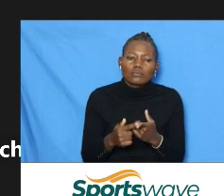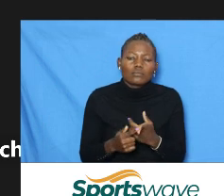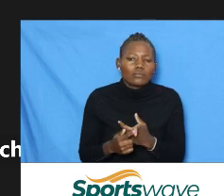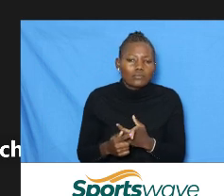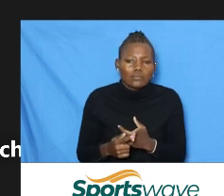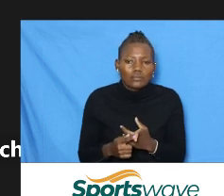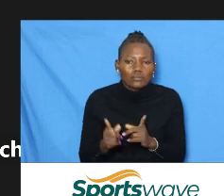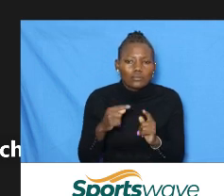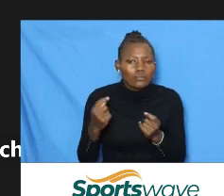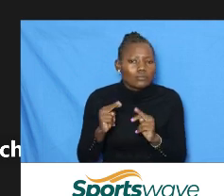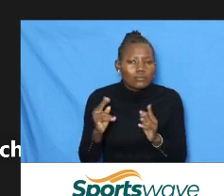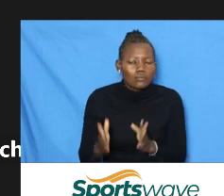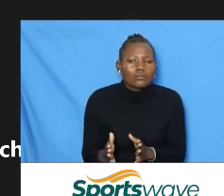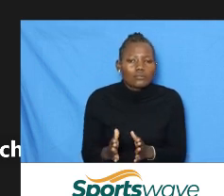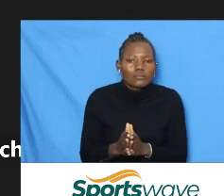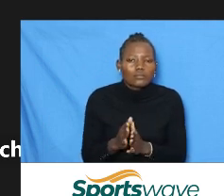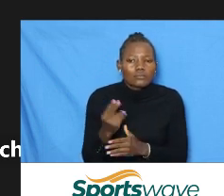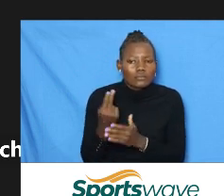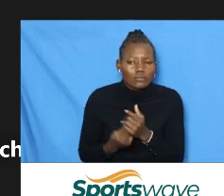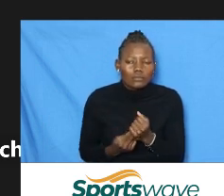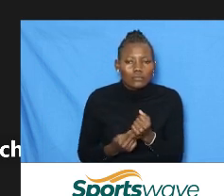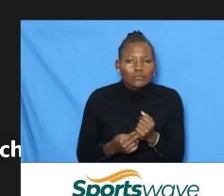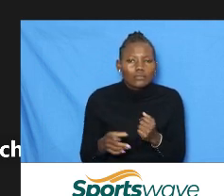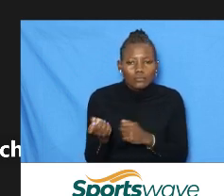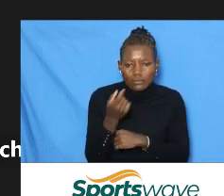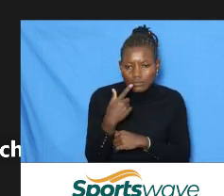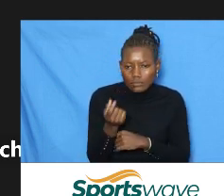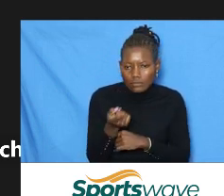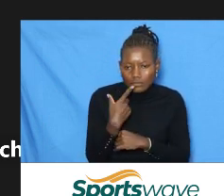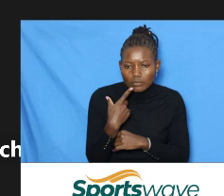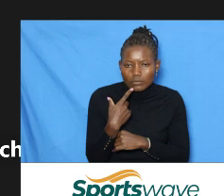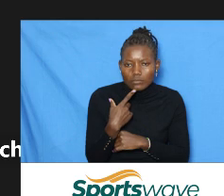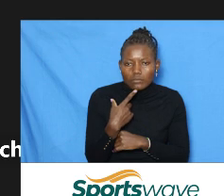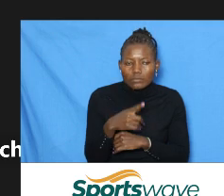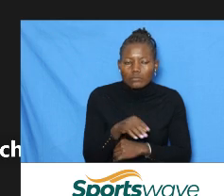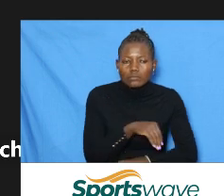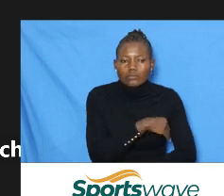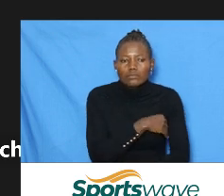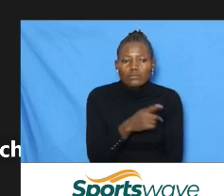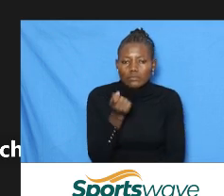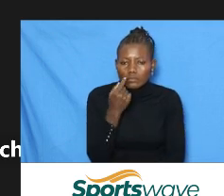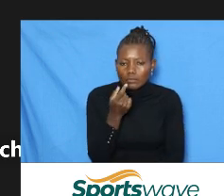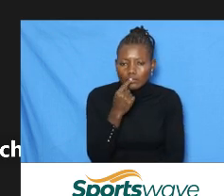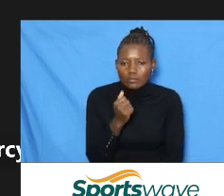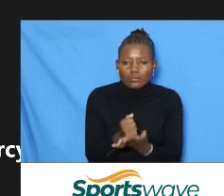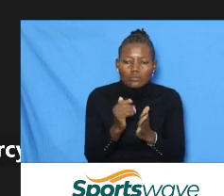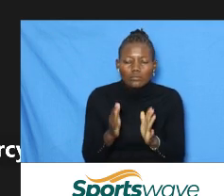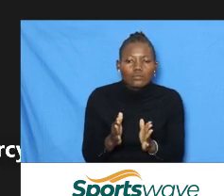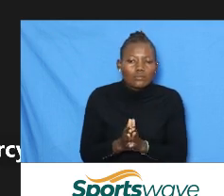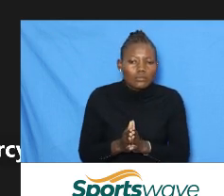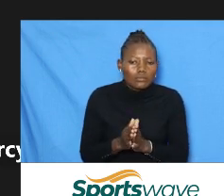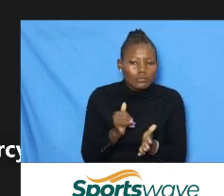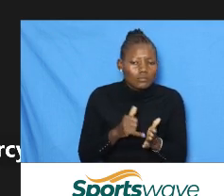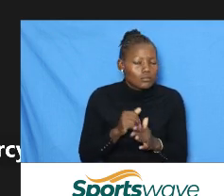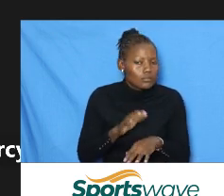team manager, conditioning coach, myself, and medic, chief medical officer, and it's built that way. So it's a very